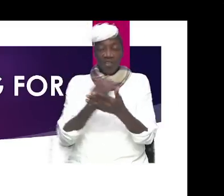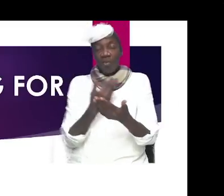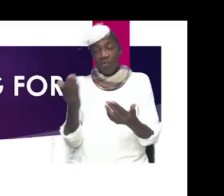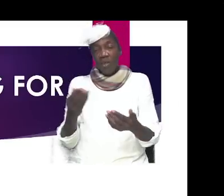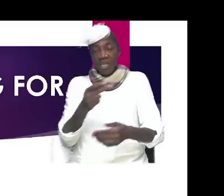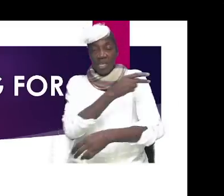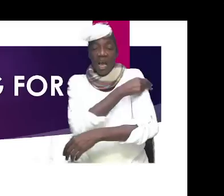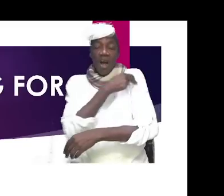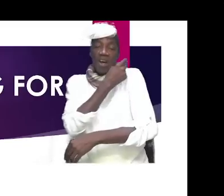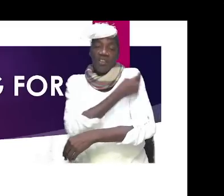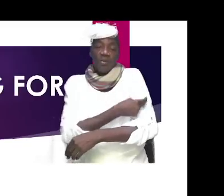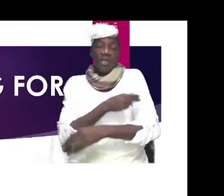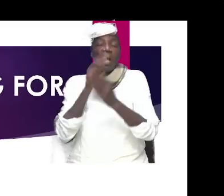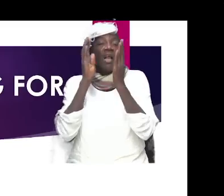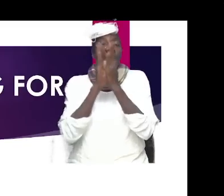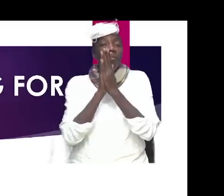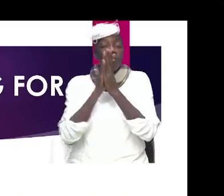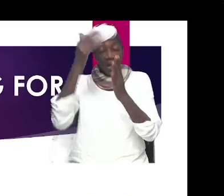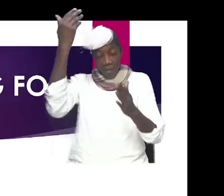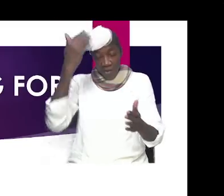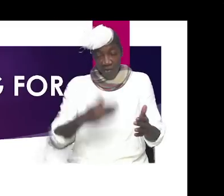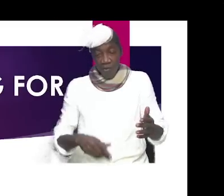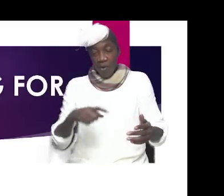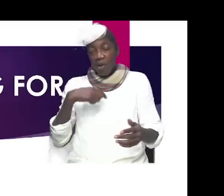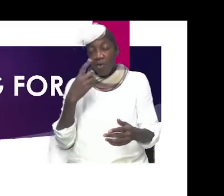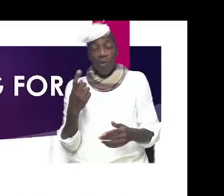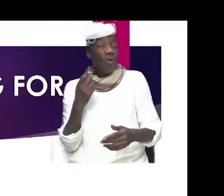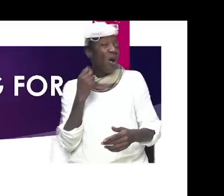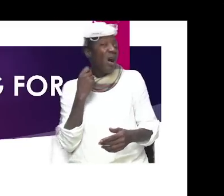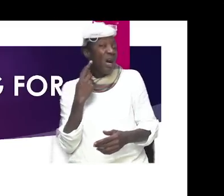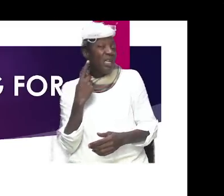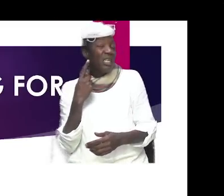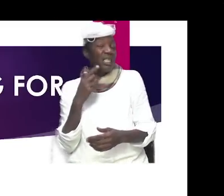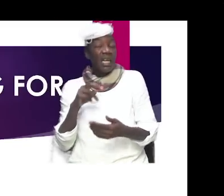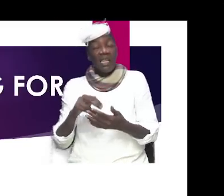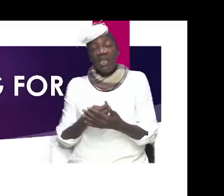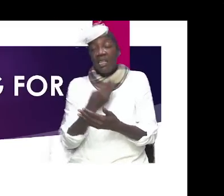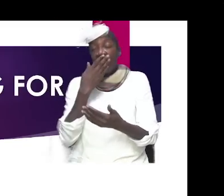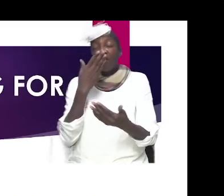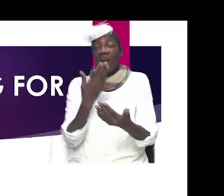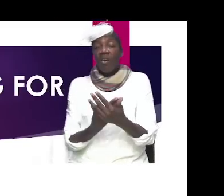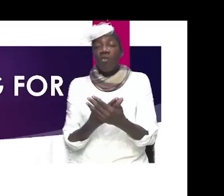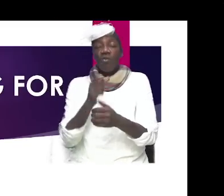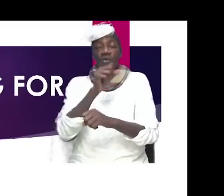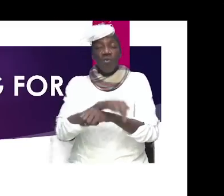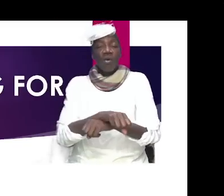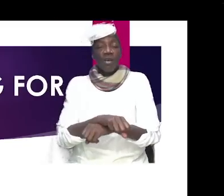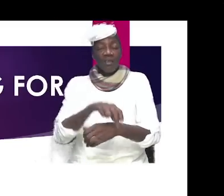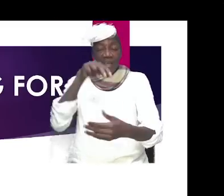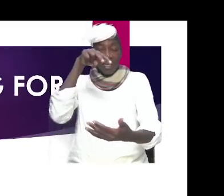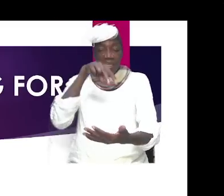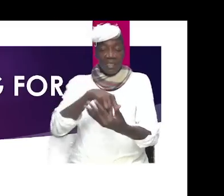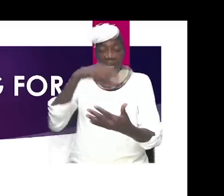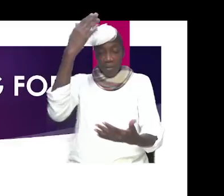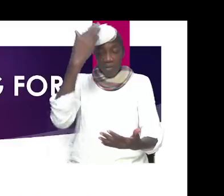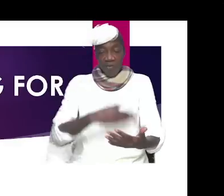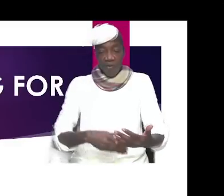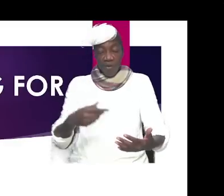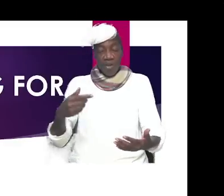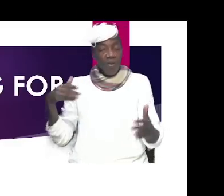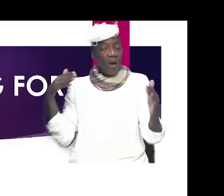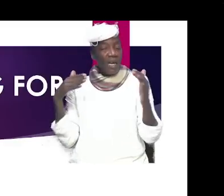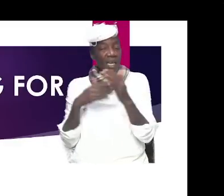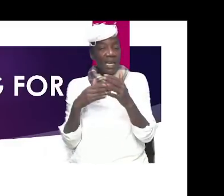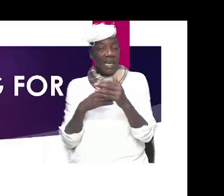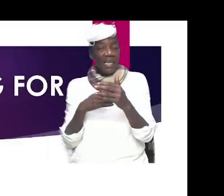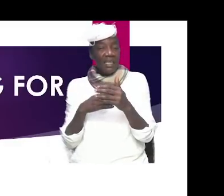we go, pray before you go. Understand that these are good works and it is going to stand up before you again. However,